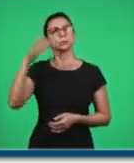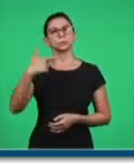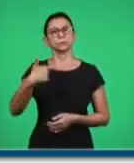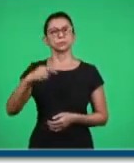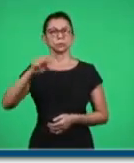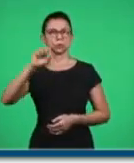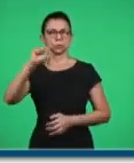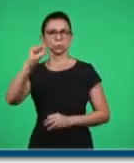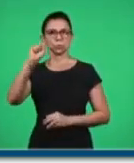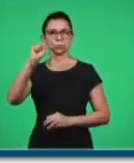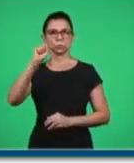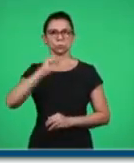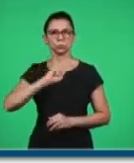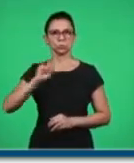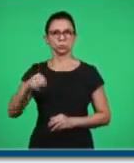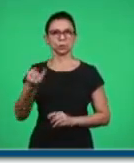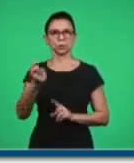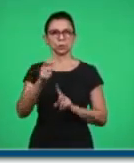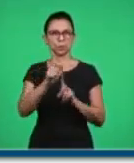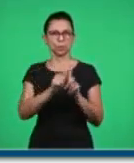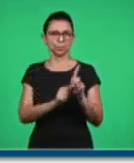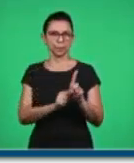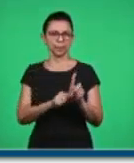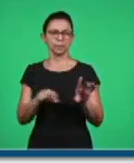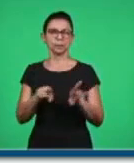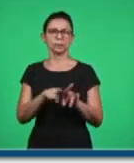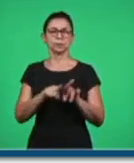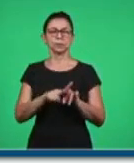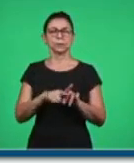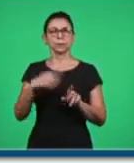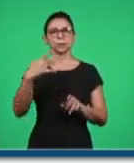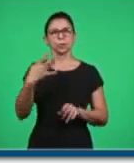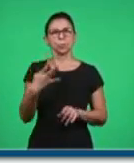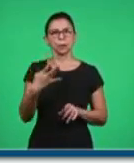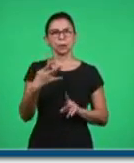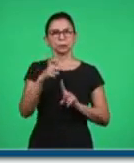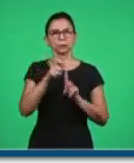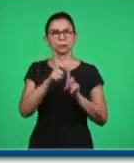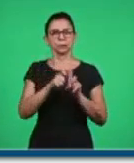on the 28th and on January 4th.